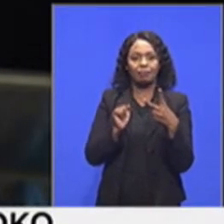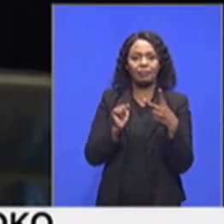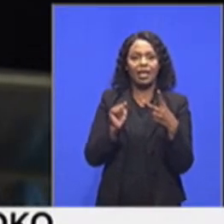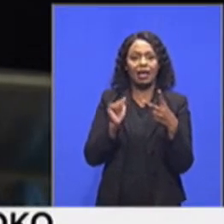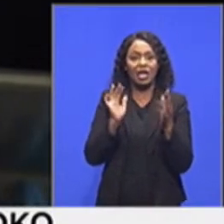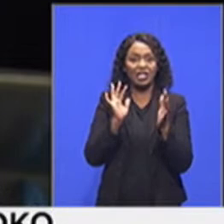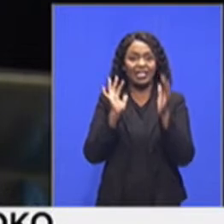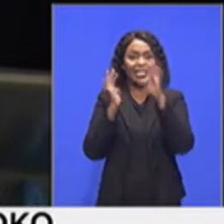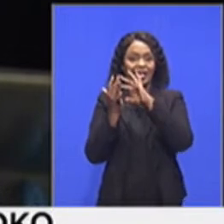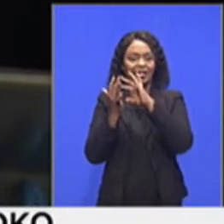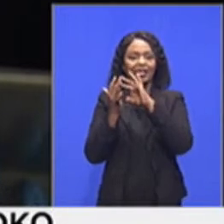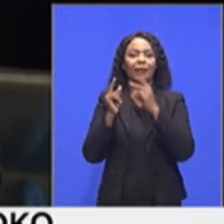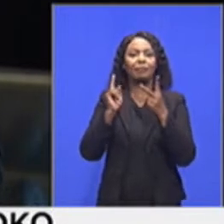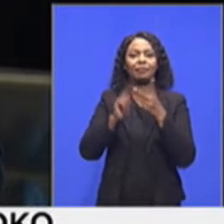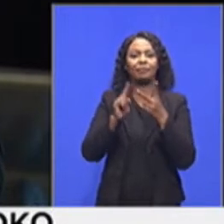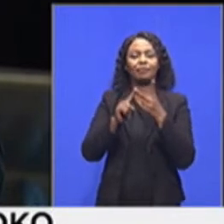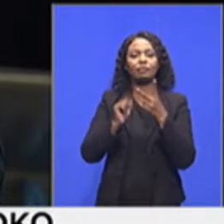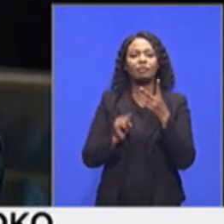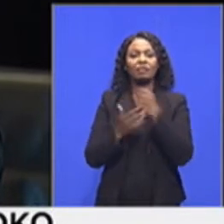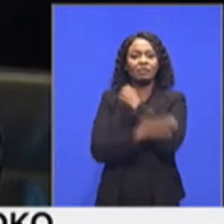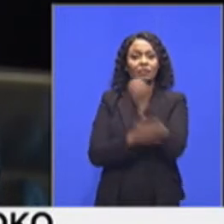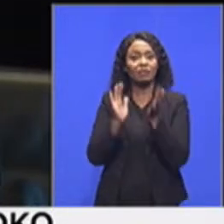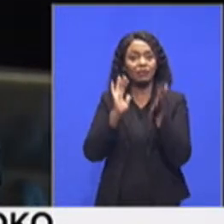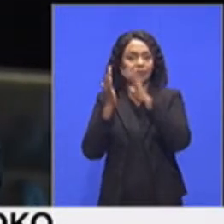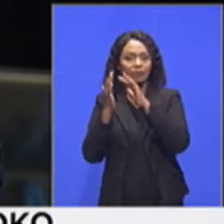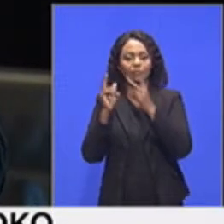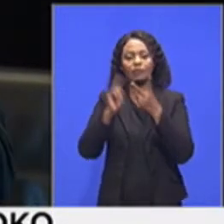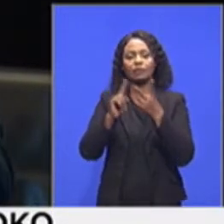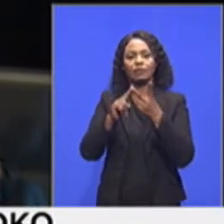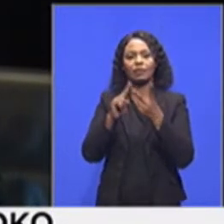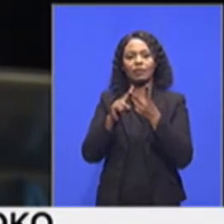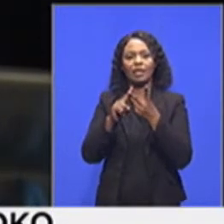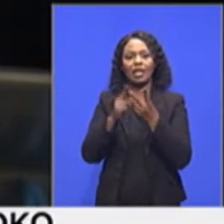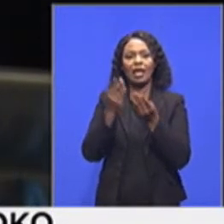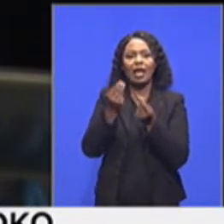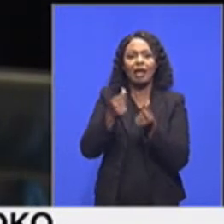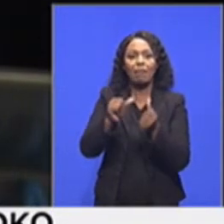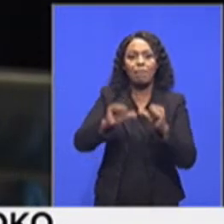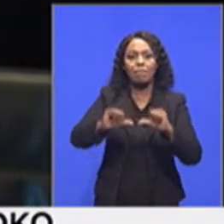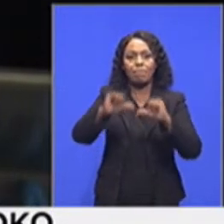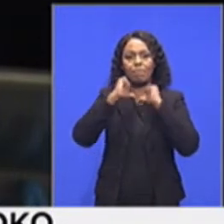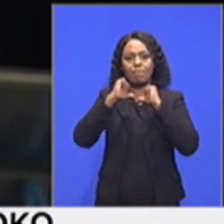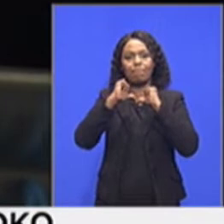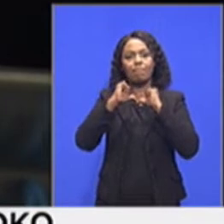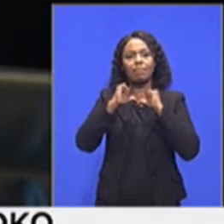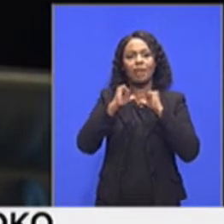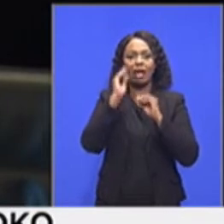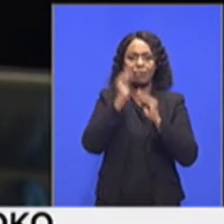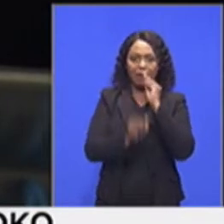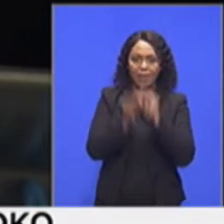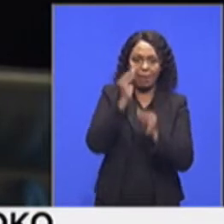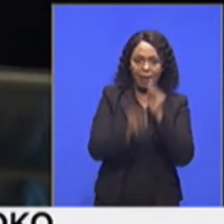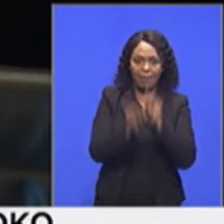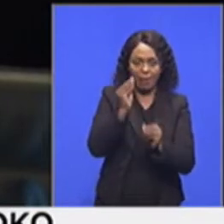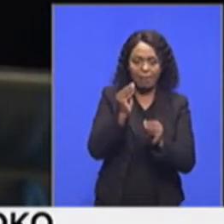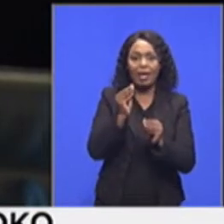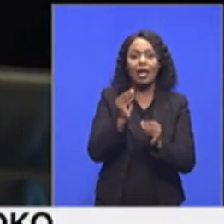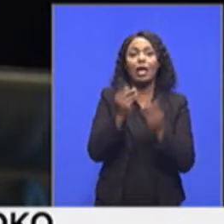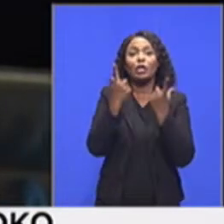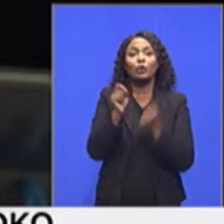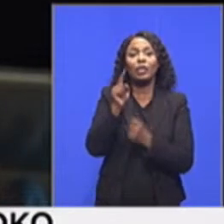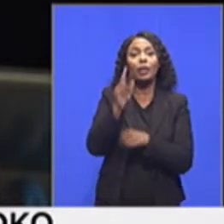disaster is what is called recovery and repair. To do that, you